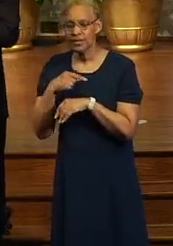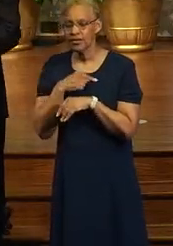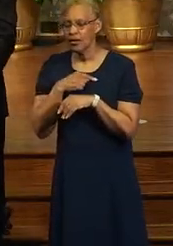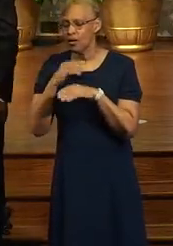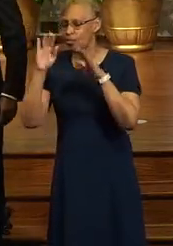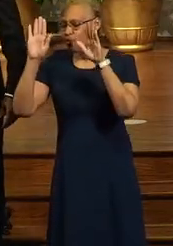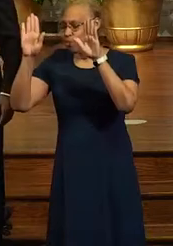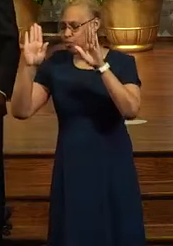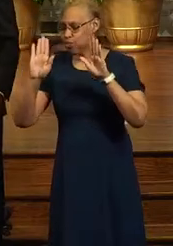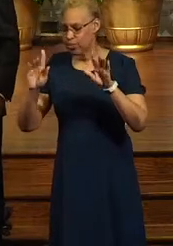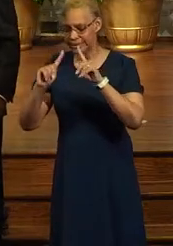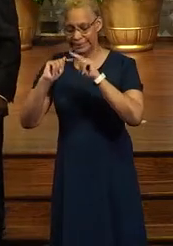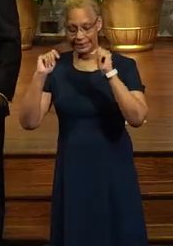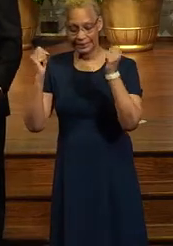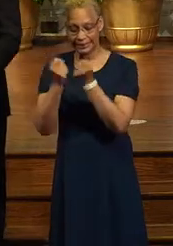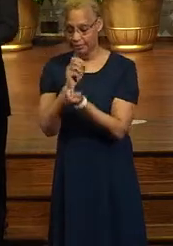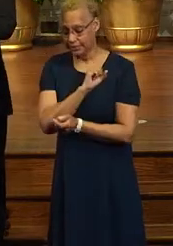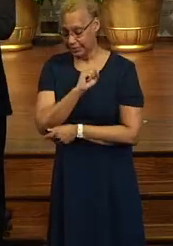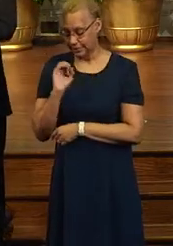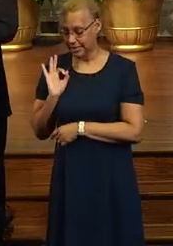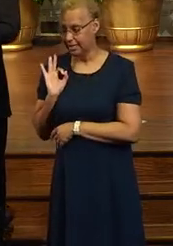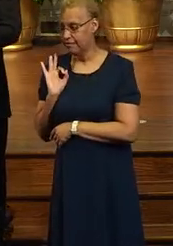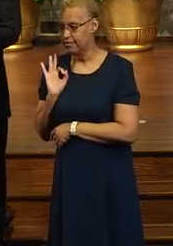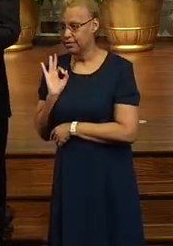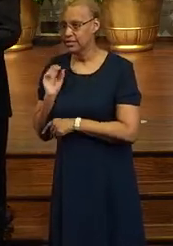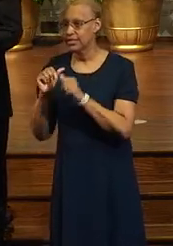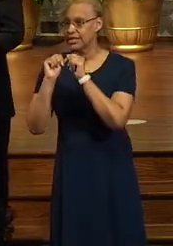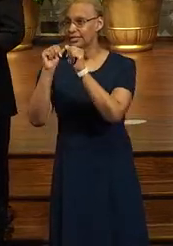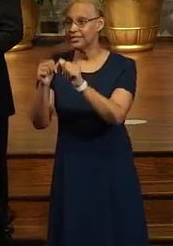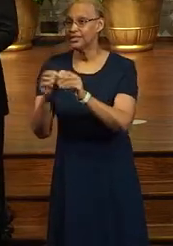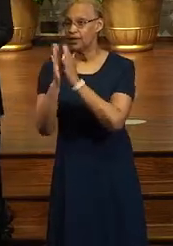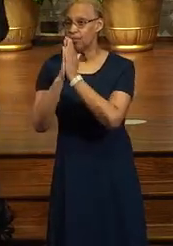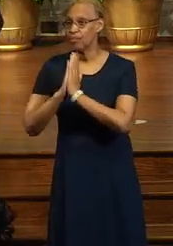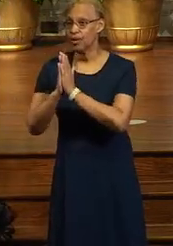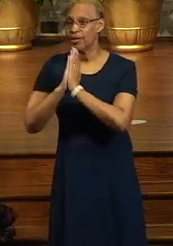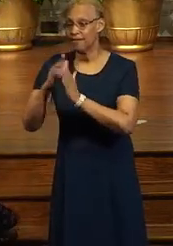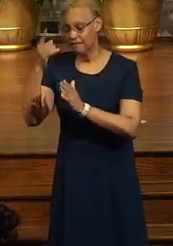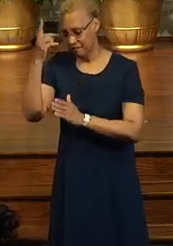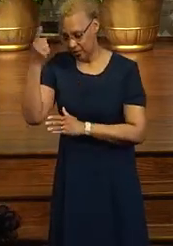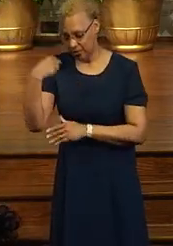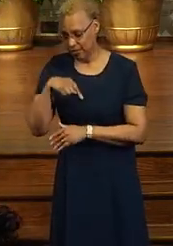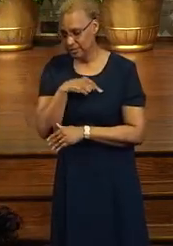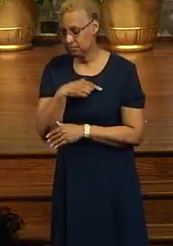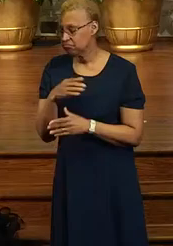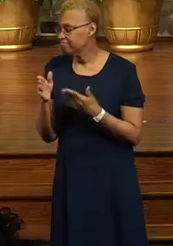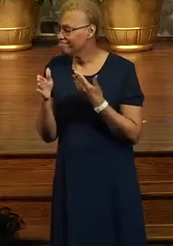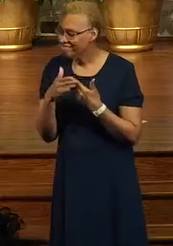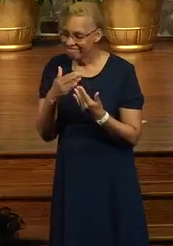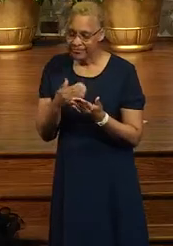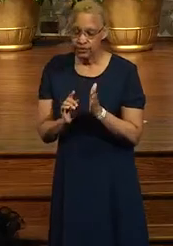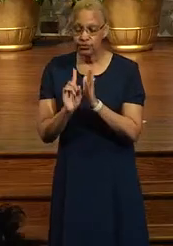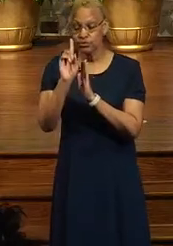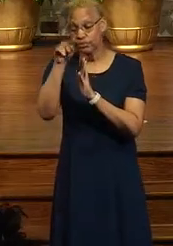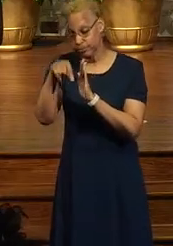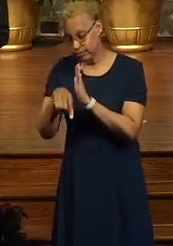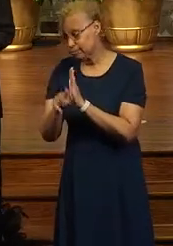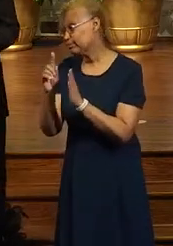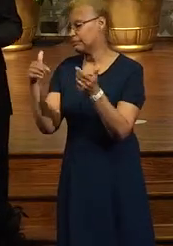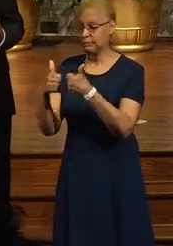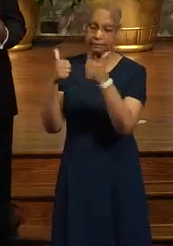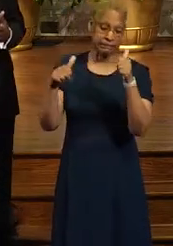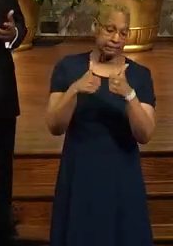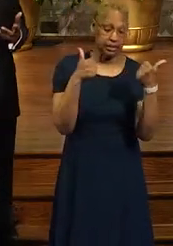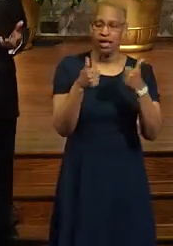here, and we thank God. Continue to pray for us. In spite of the ups, the downs, the challenges, we know that God